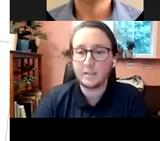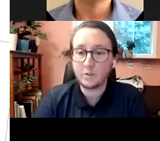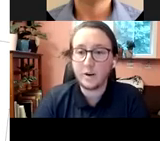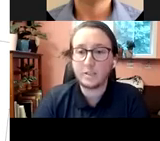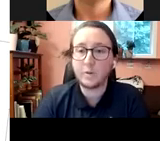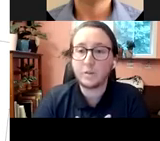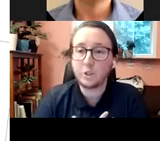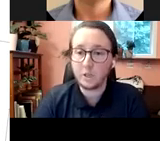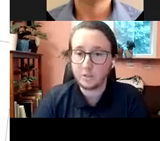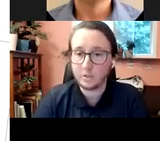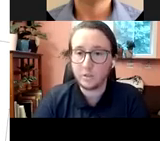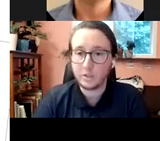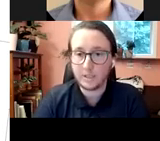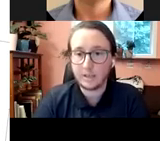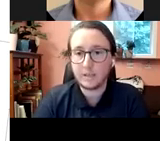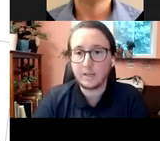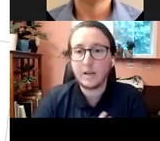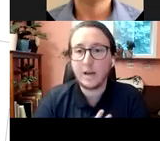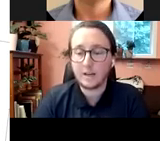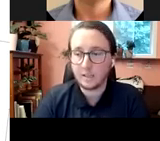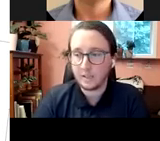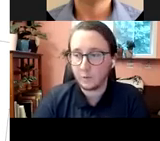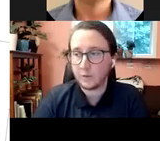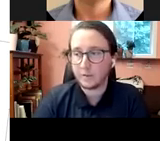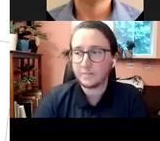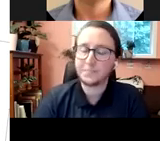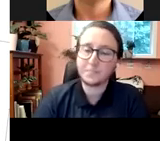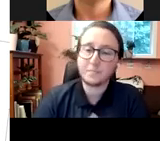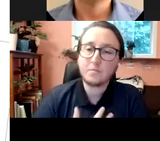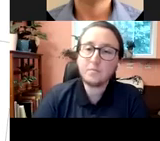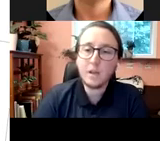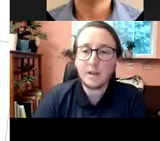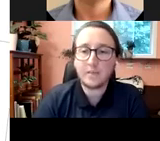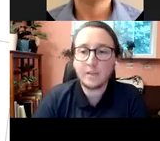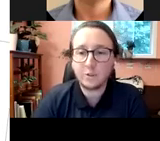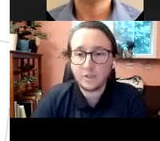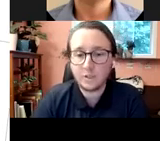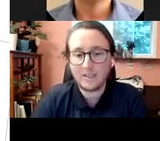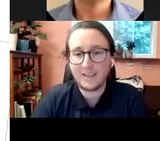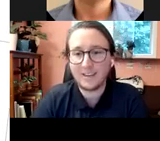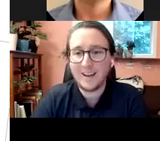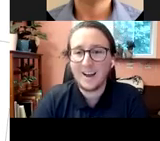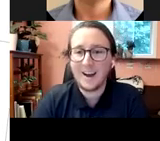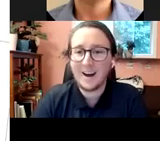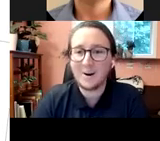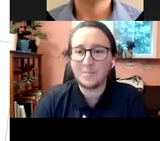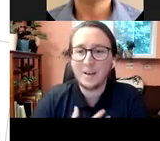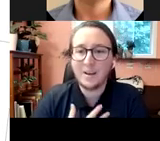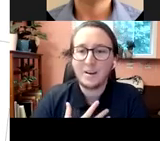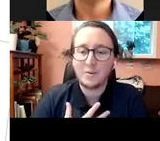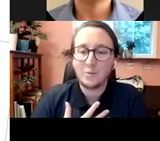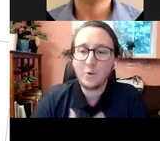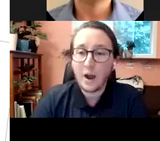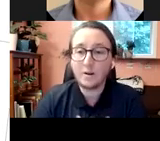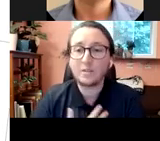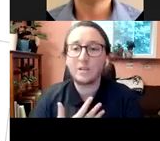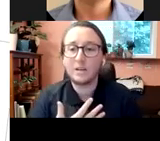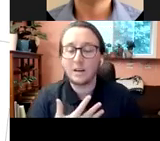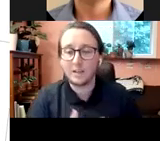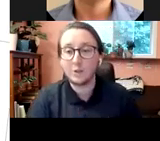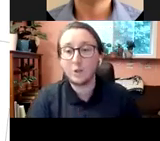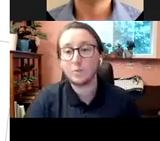had interacting with a gender clinic as a youth. And this gender clinic